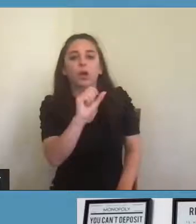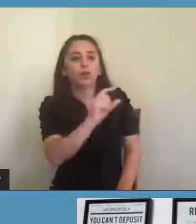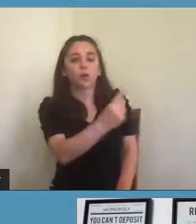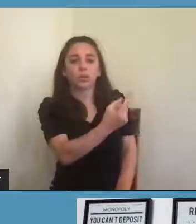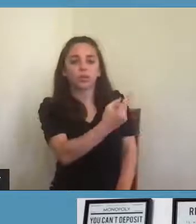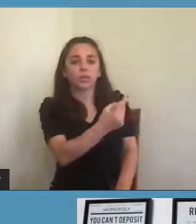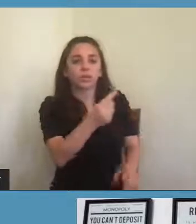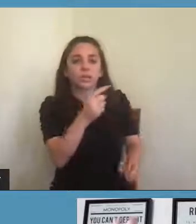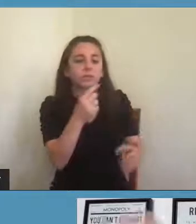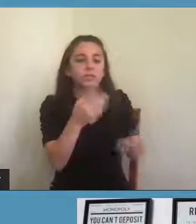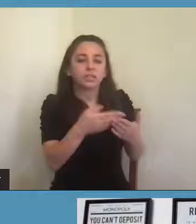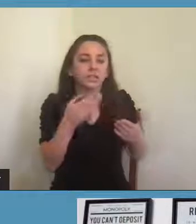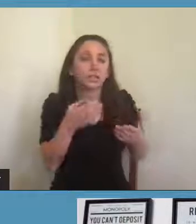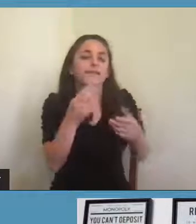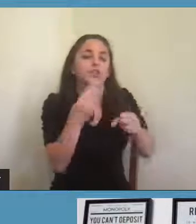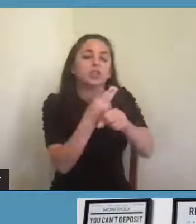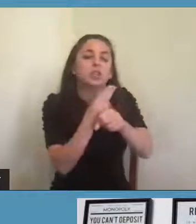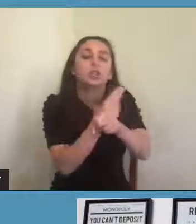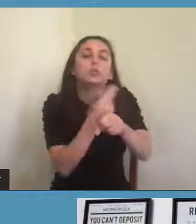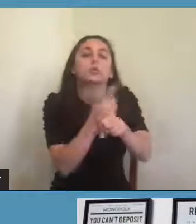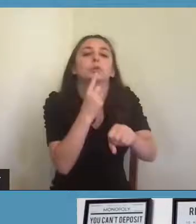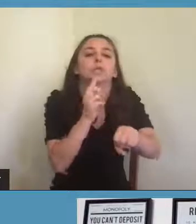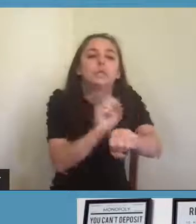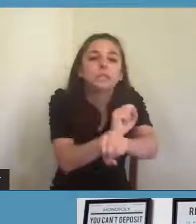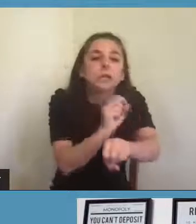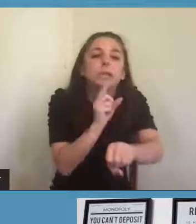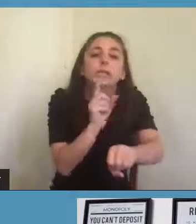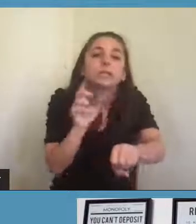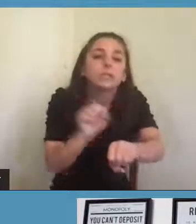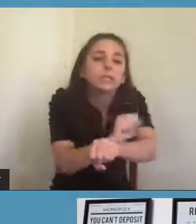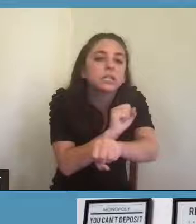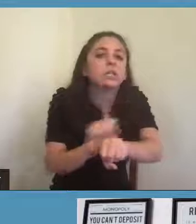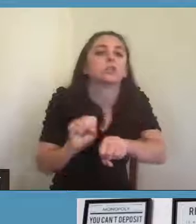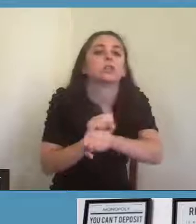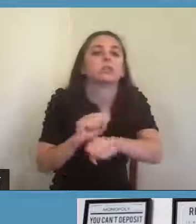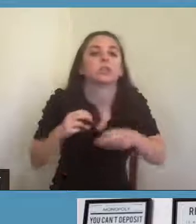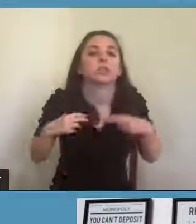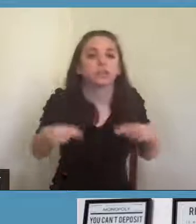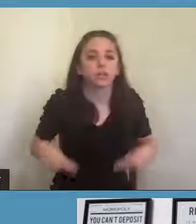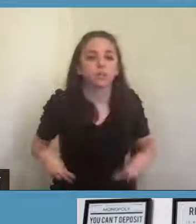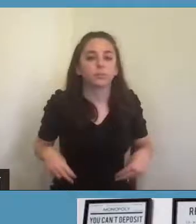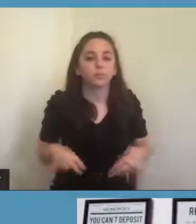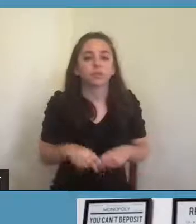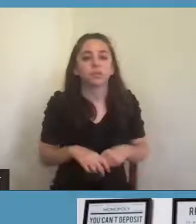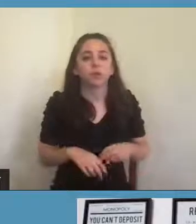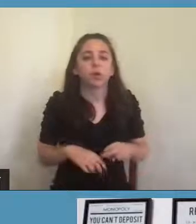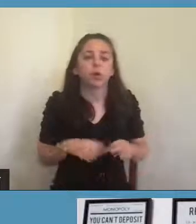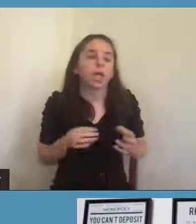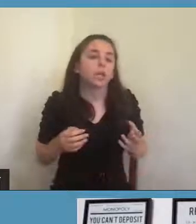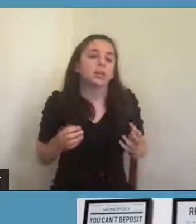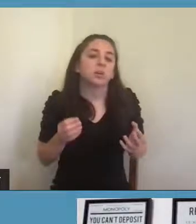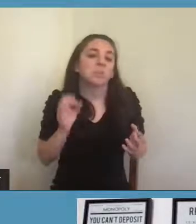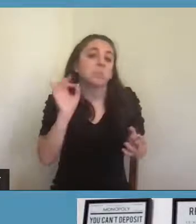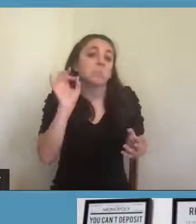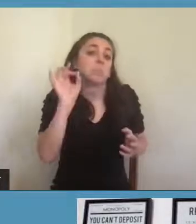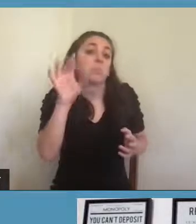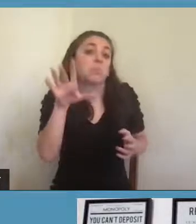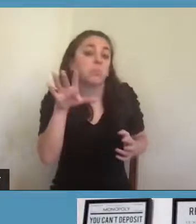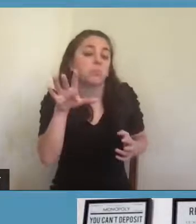move forward as your end all be all for messaging. So only as little bits of inspiration to help you get